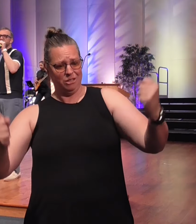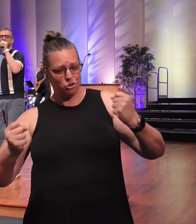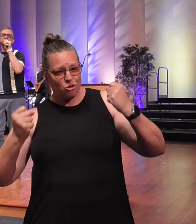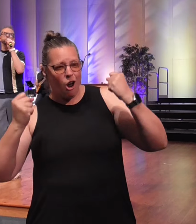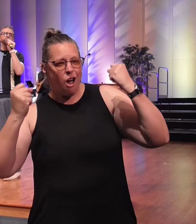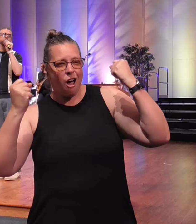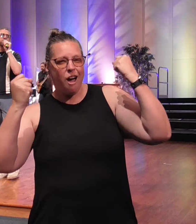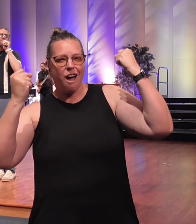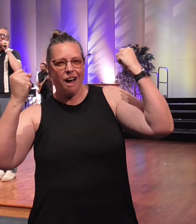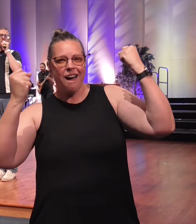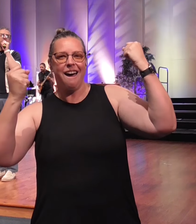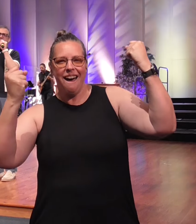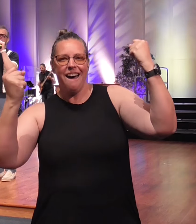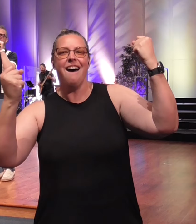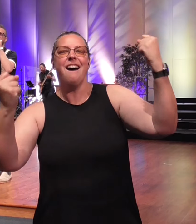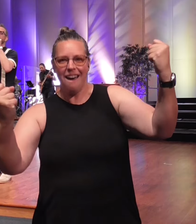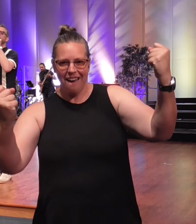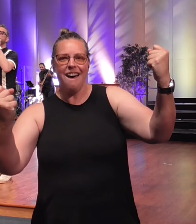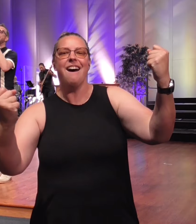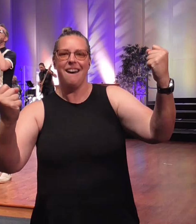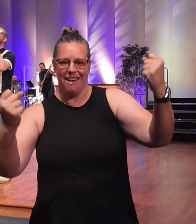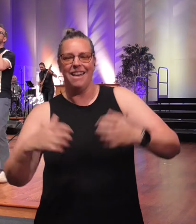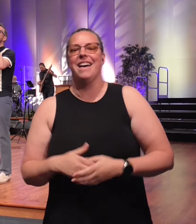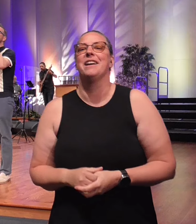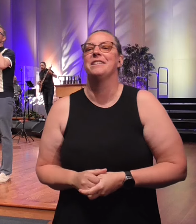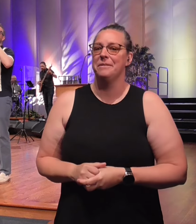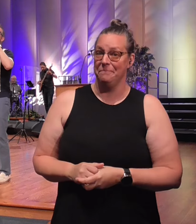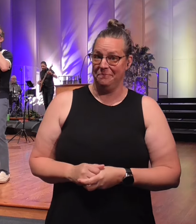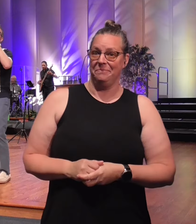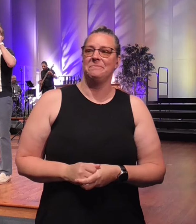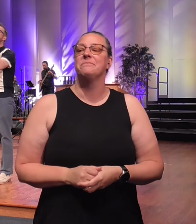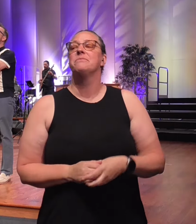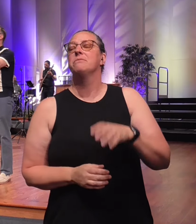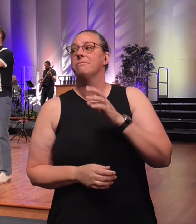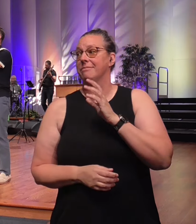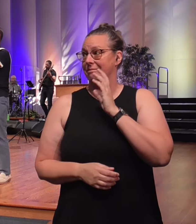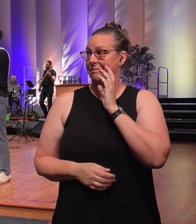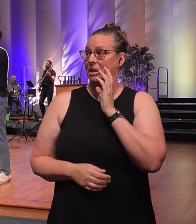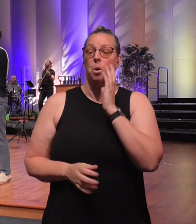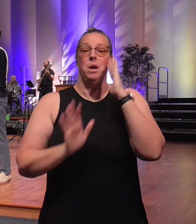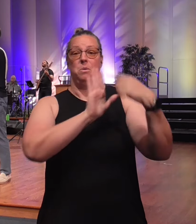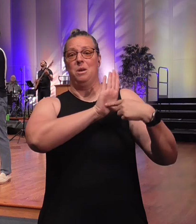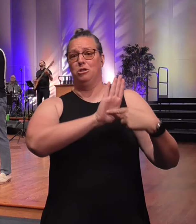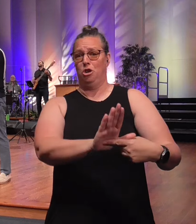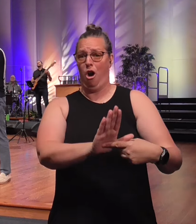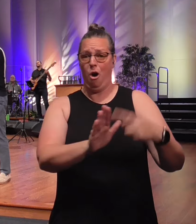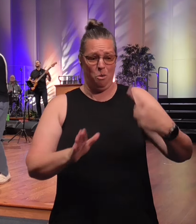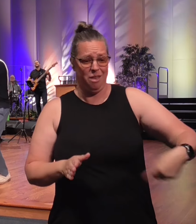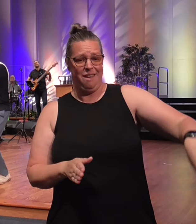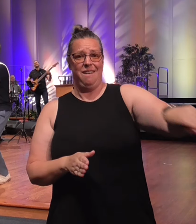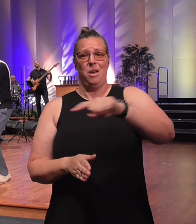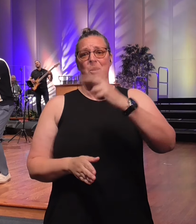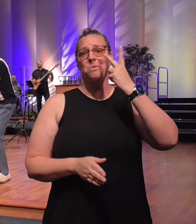strong love, yeah. Then this, our eyes would see.